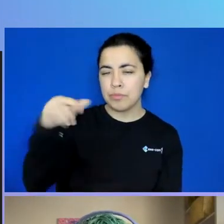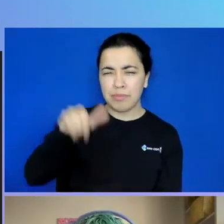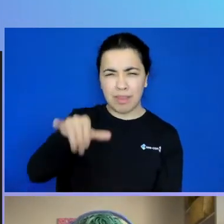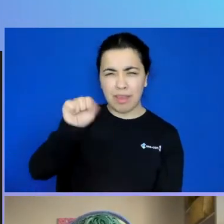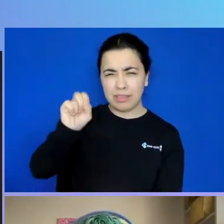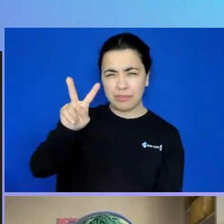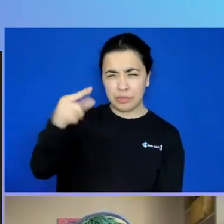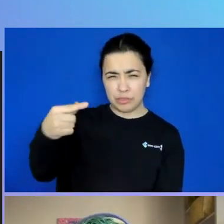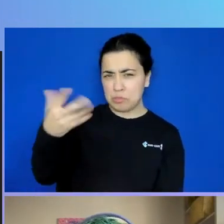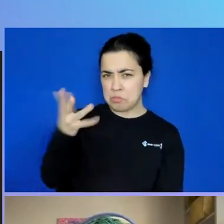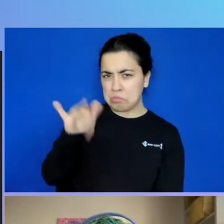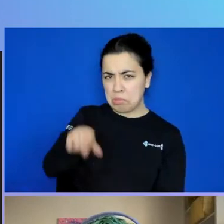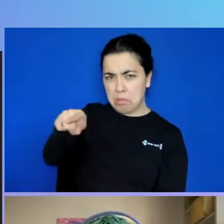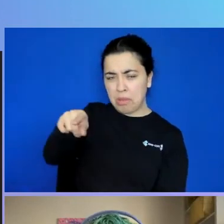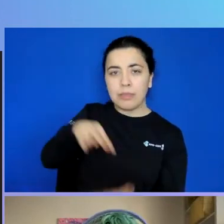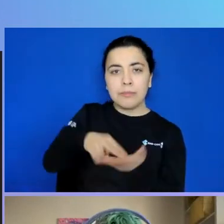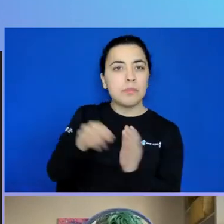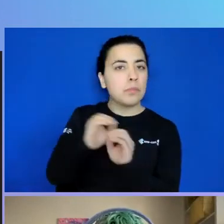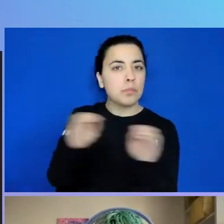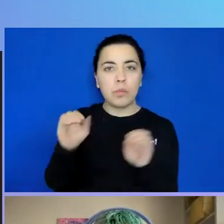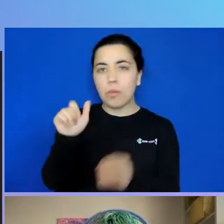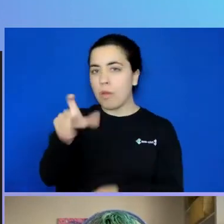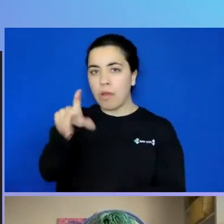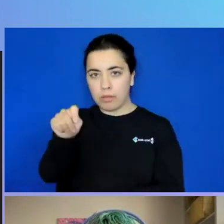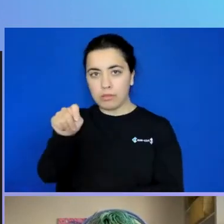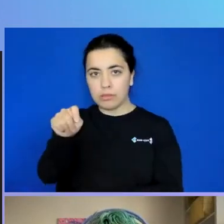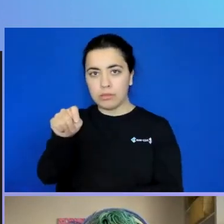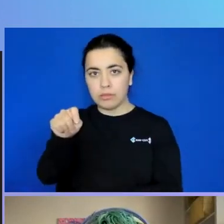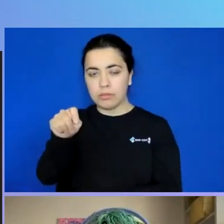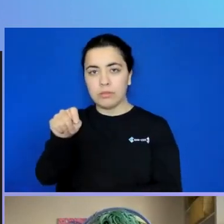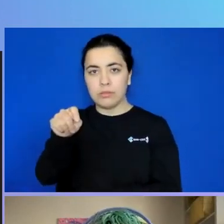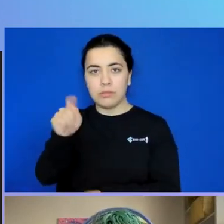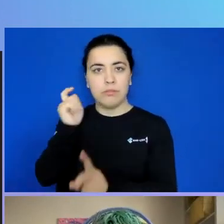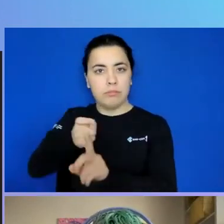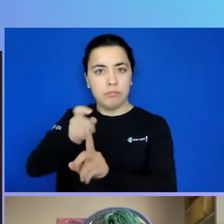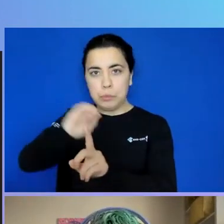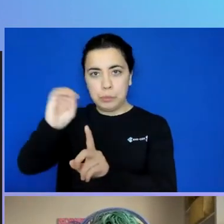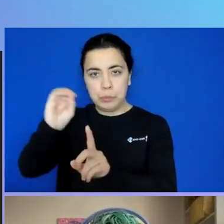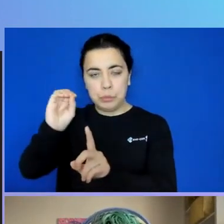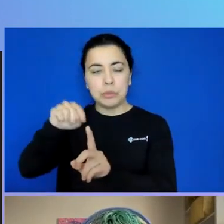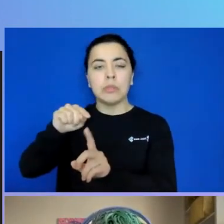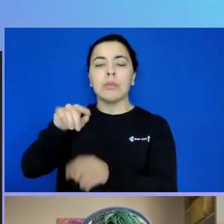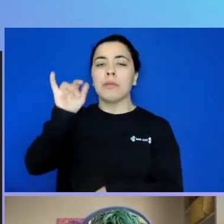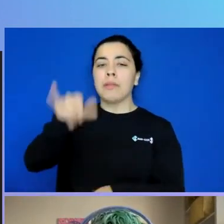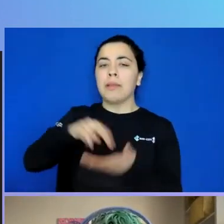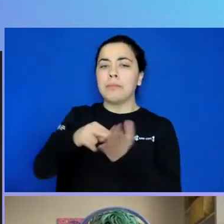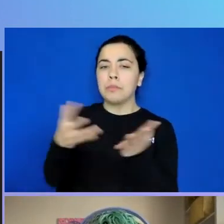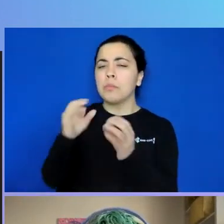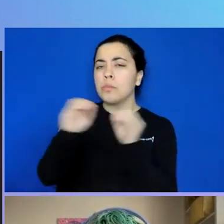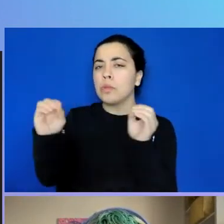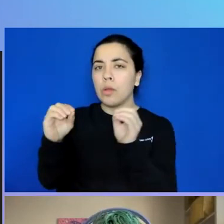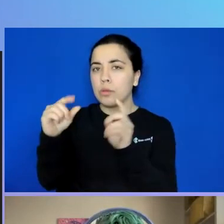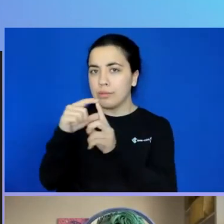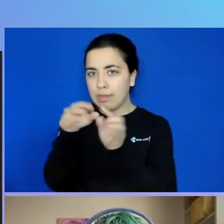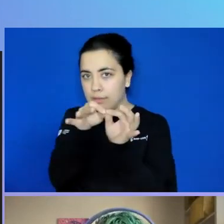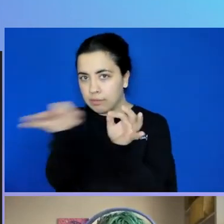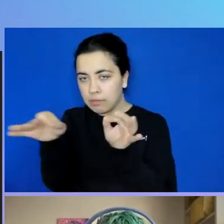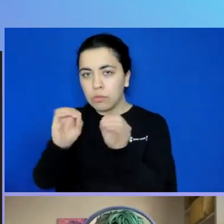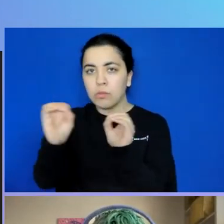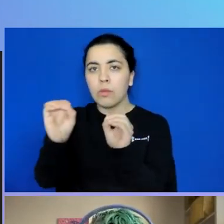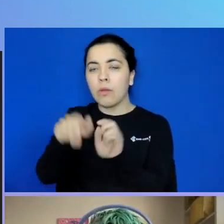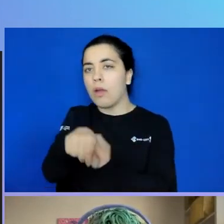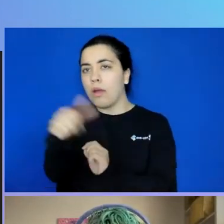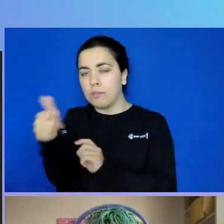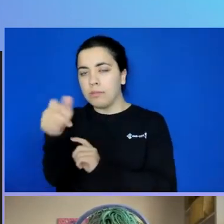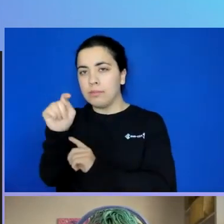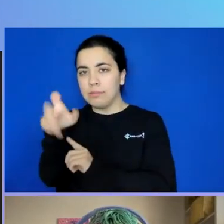SVG element doesn't have an alt attribute in this case. So that means that there's no text and there's no alternative text for